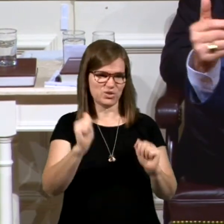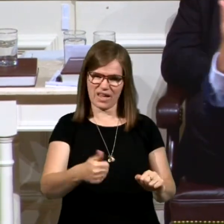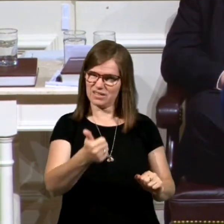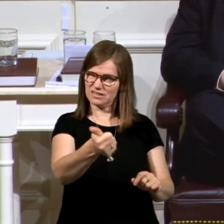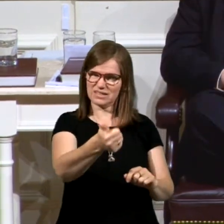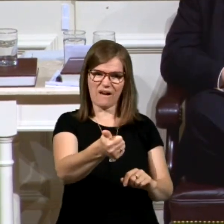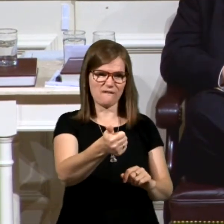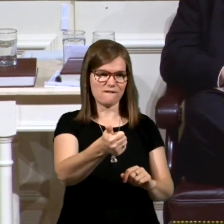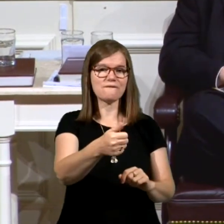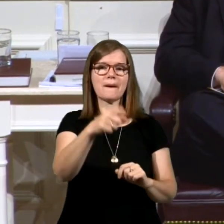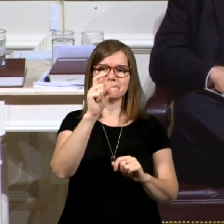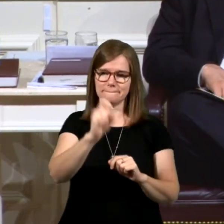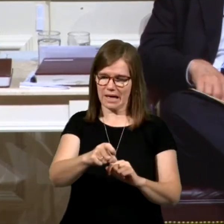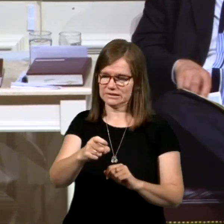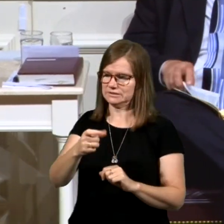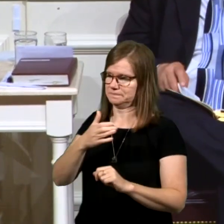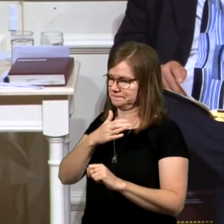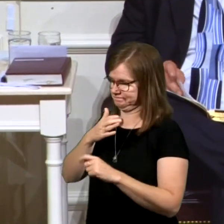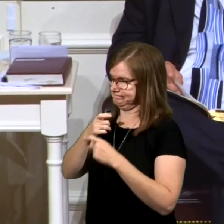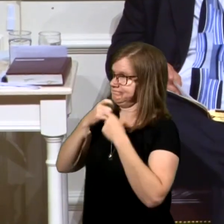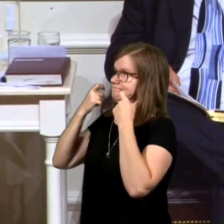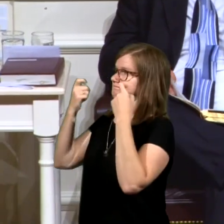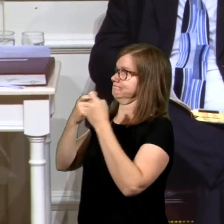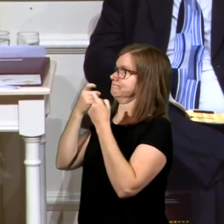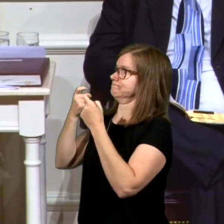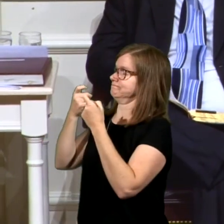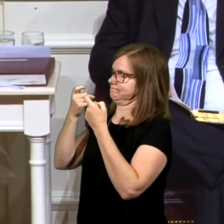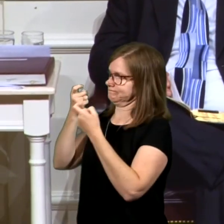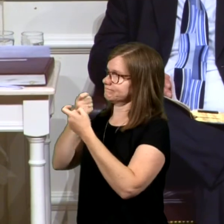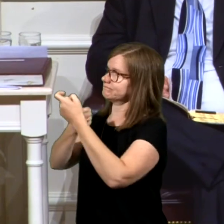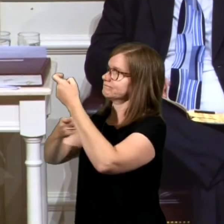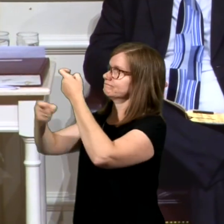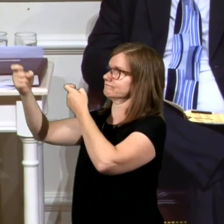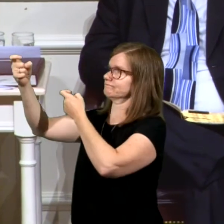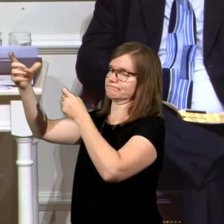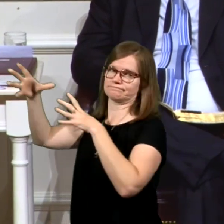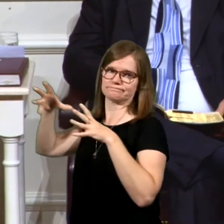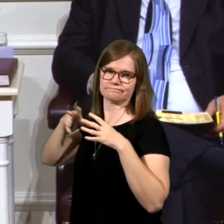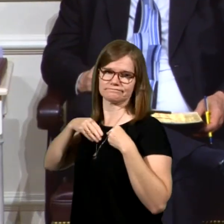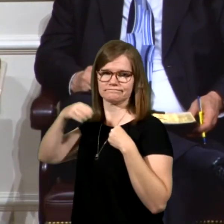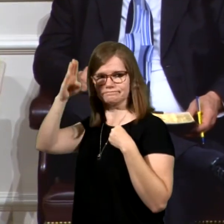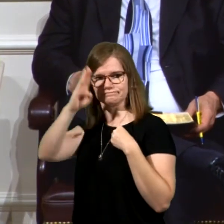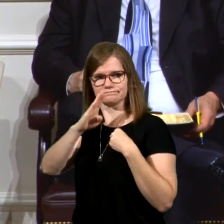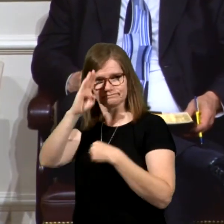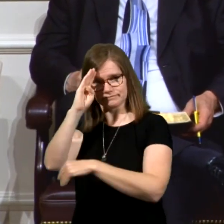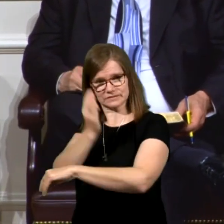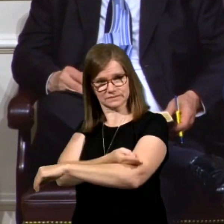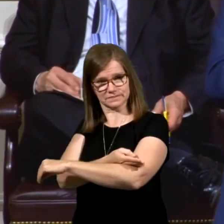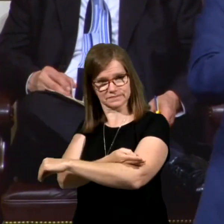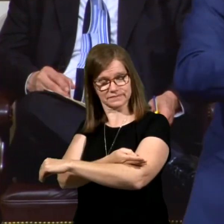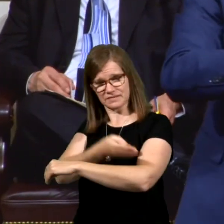to exchange your sin for God's Son. The Bible says,